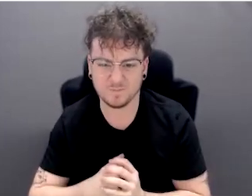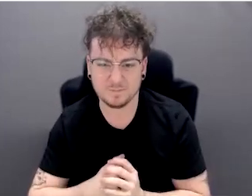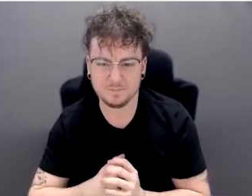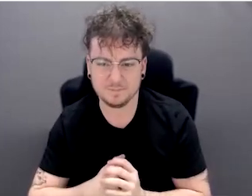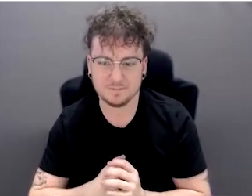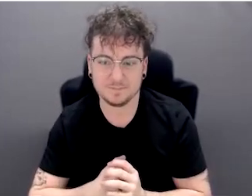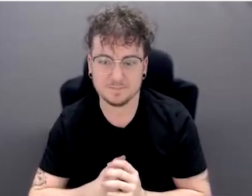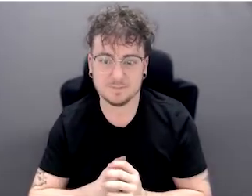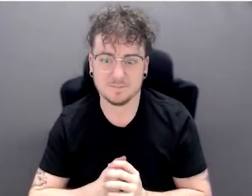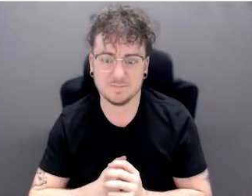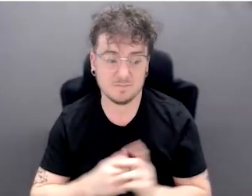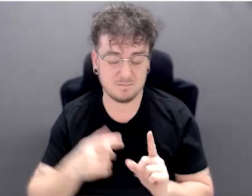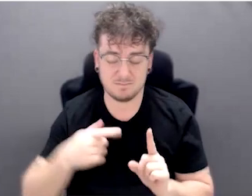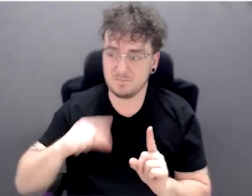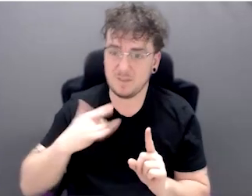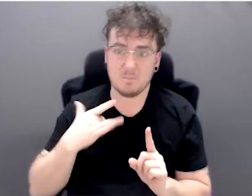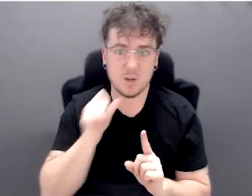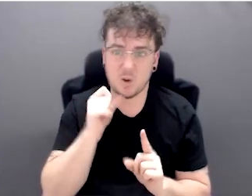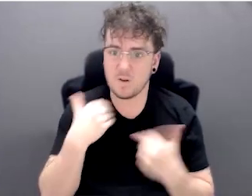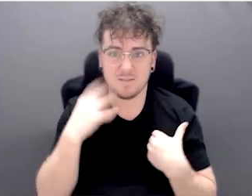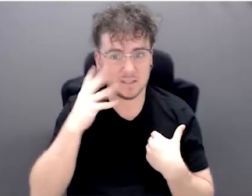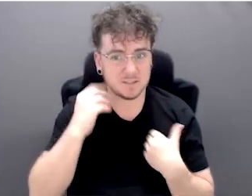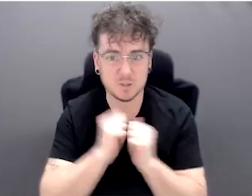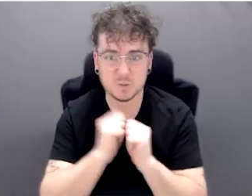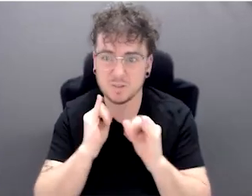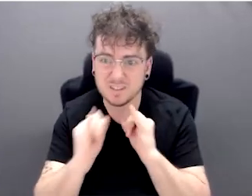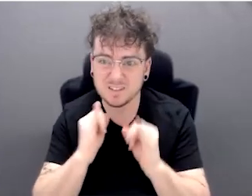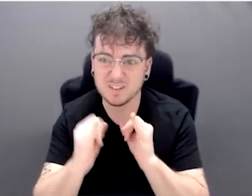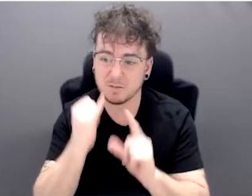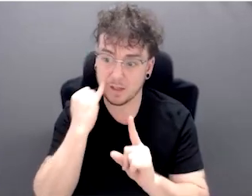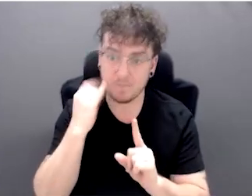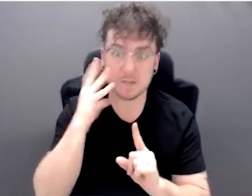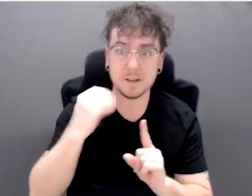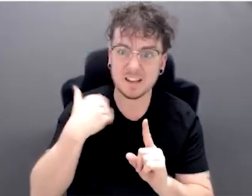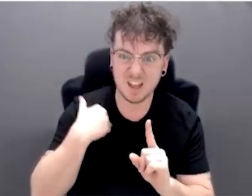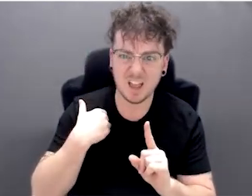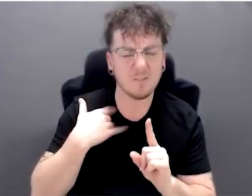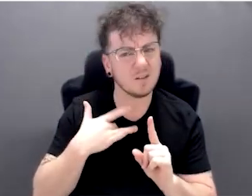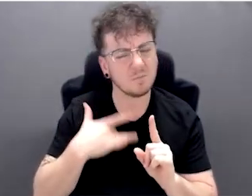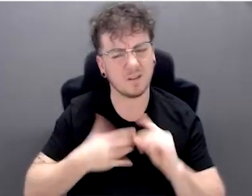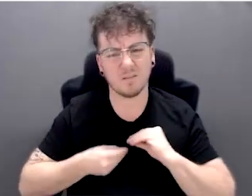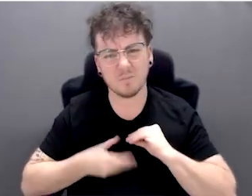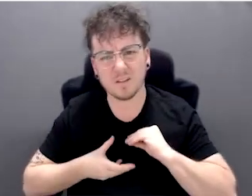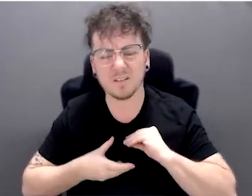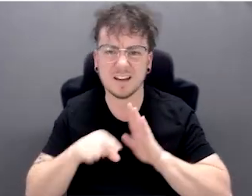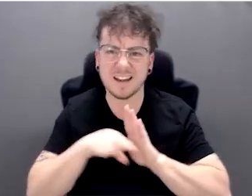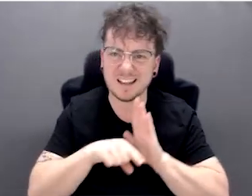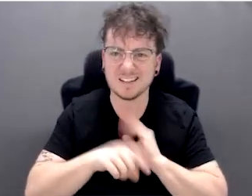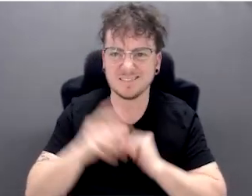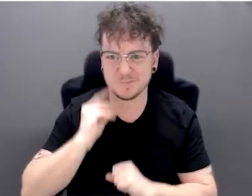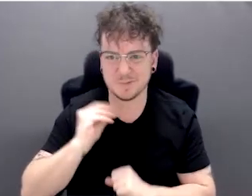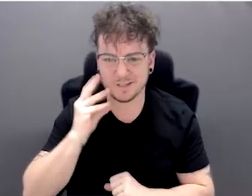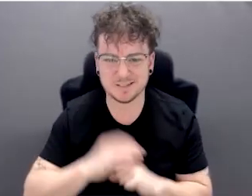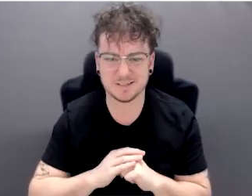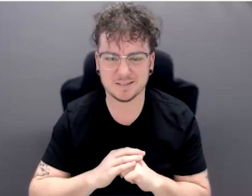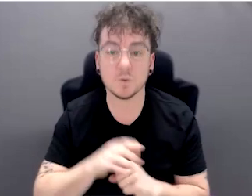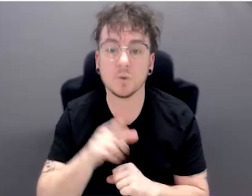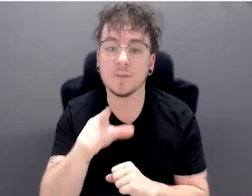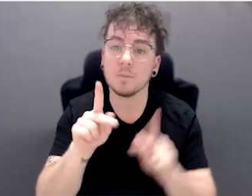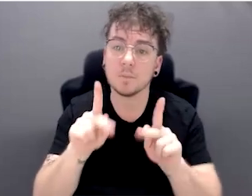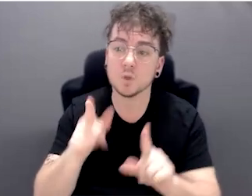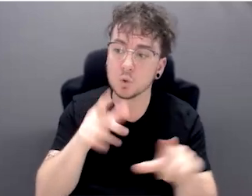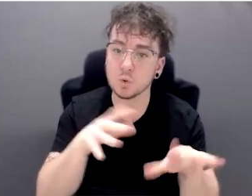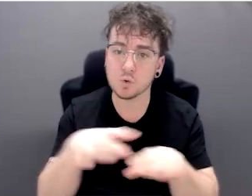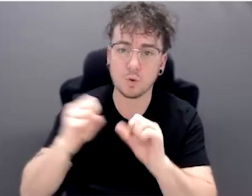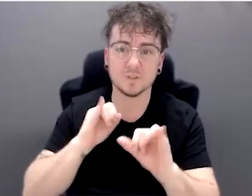is often limited, negative, and emotionally draining. The interviewer's attitude sets the tone, which can